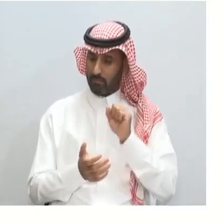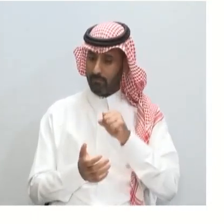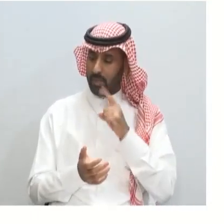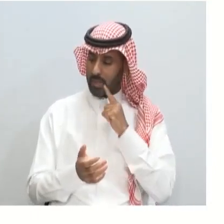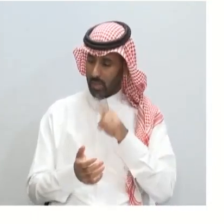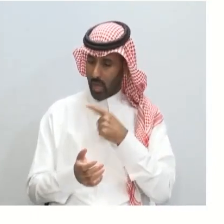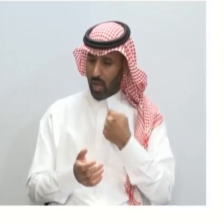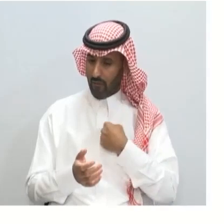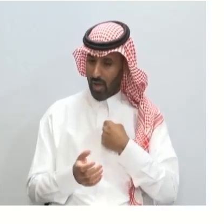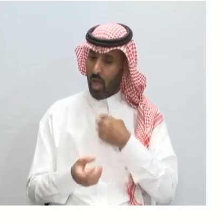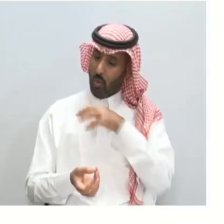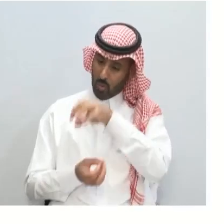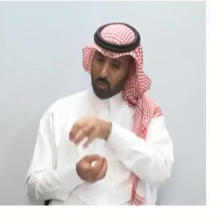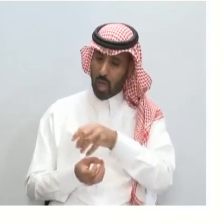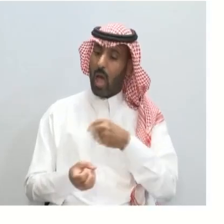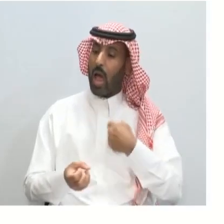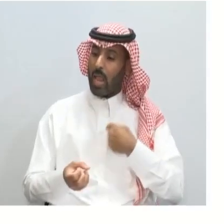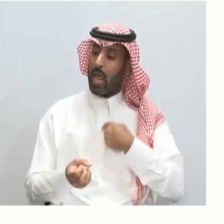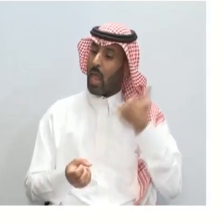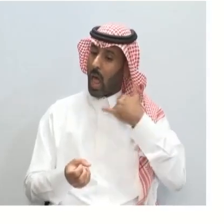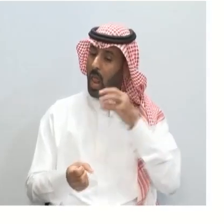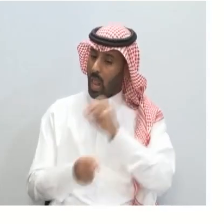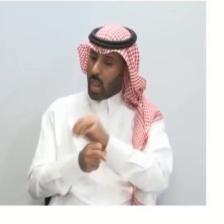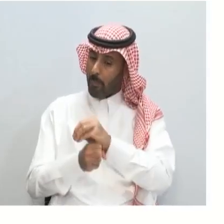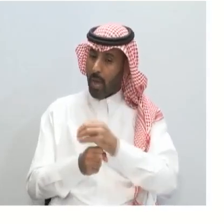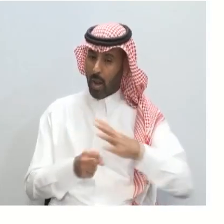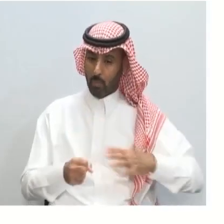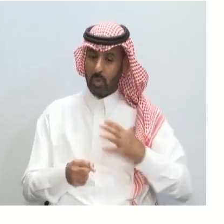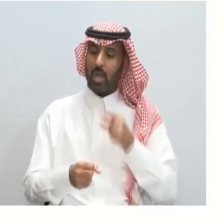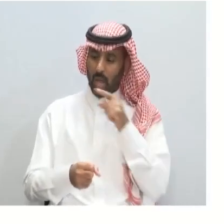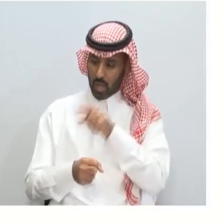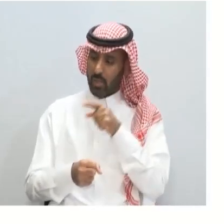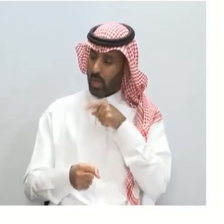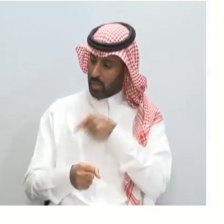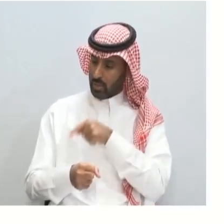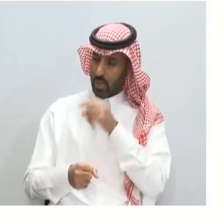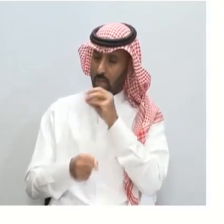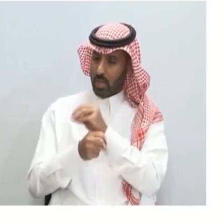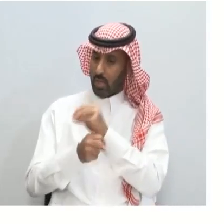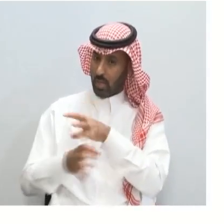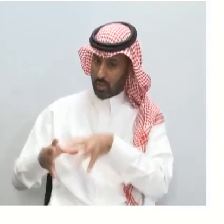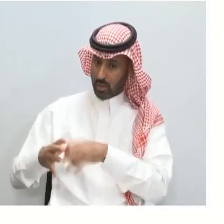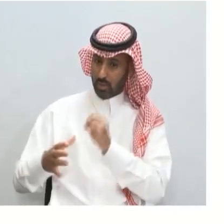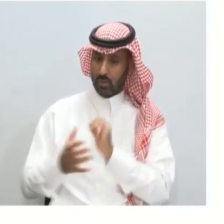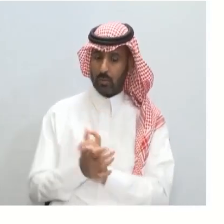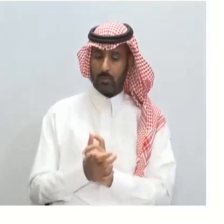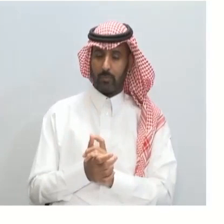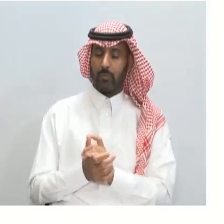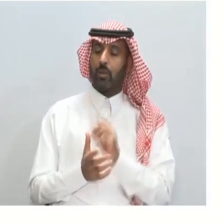were you, I would let the manager know. Khalid, yeah, you're probably right.